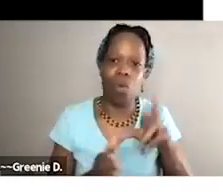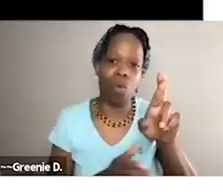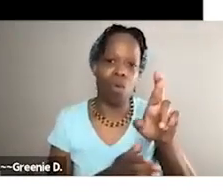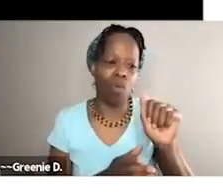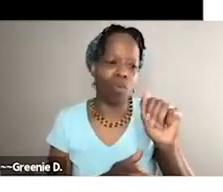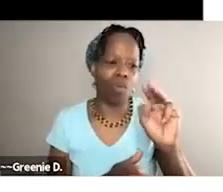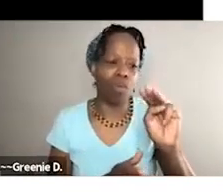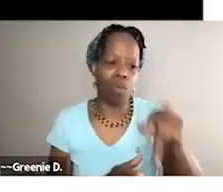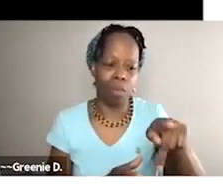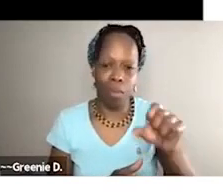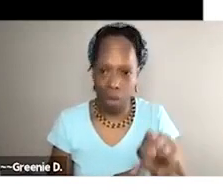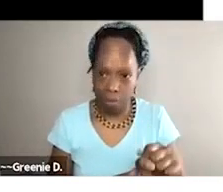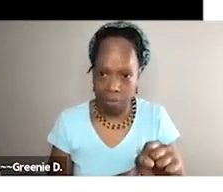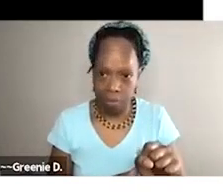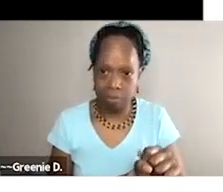less tangible,